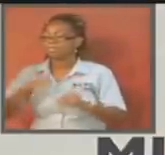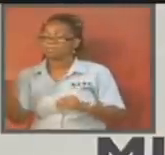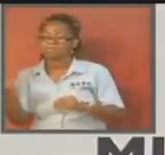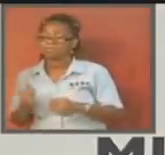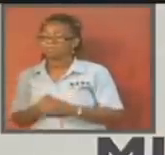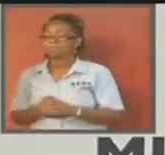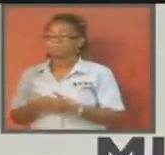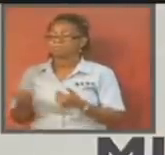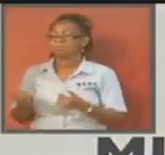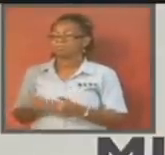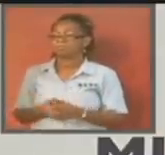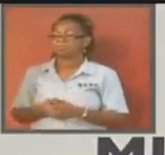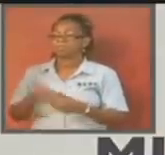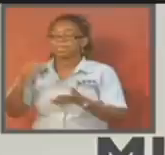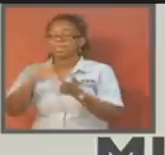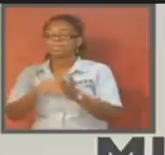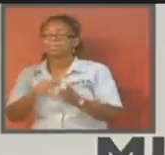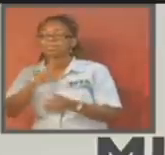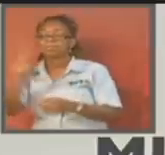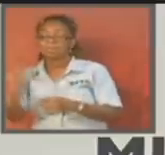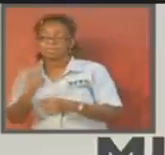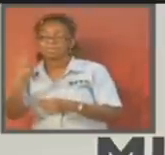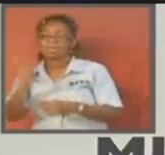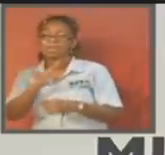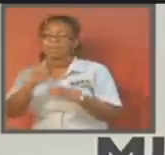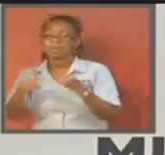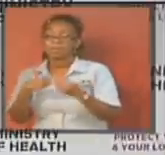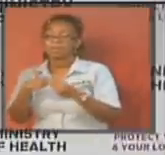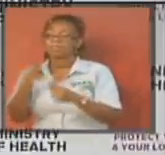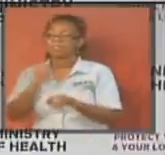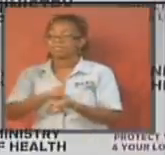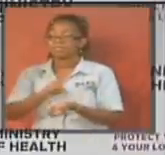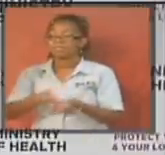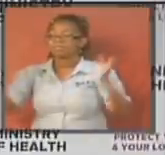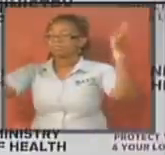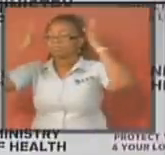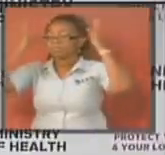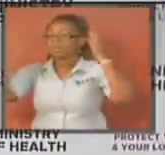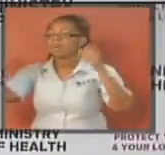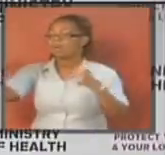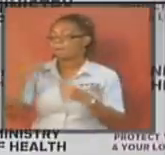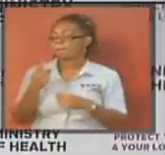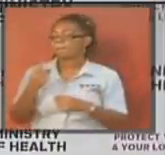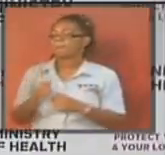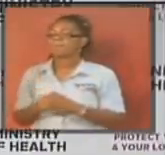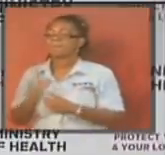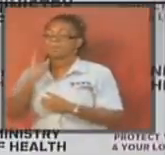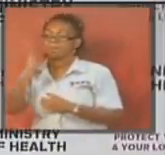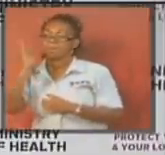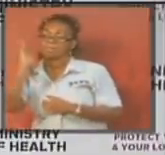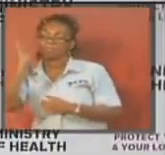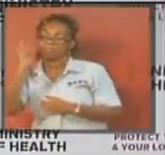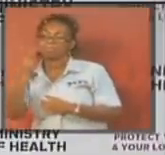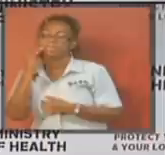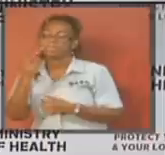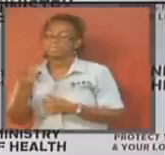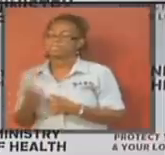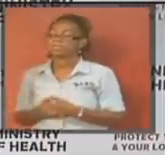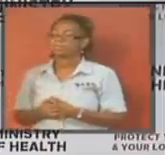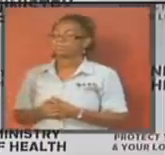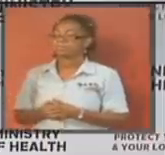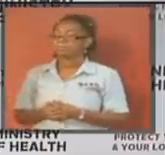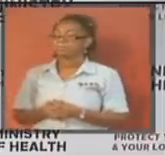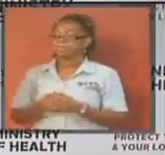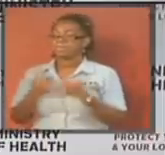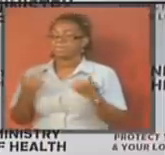again, he'll present on Wednesday and then we go forward from there. Thank you very much, CMO. Ladies and gentlemen, we have come